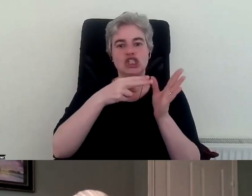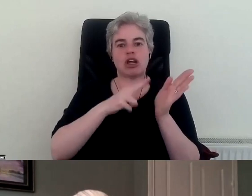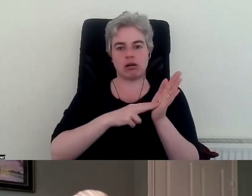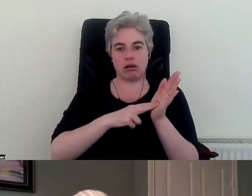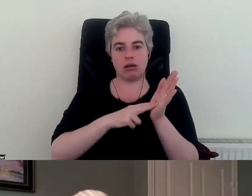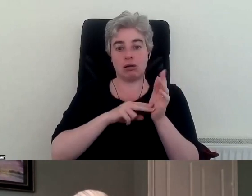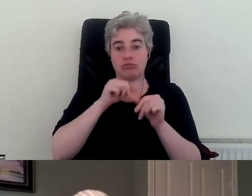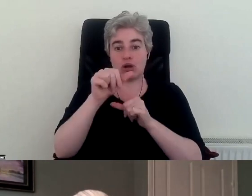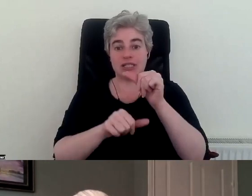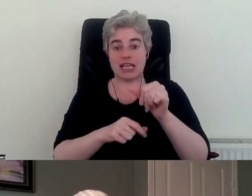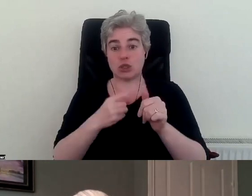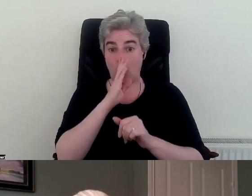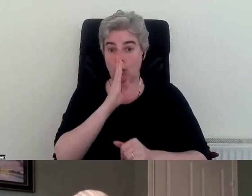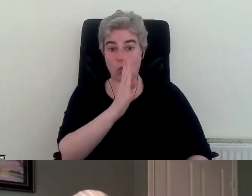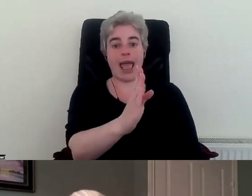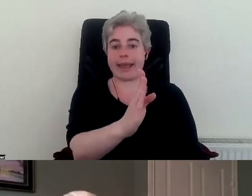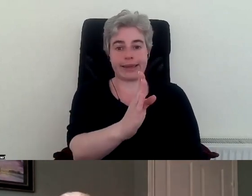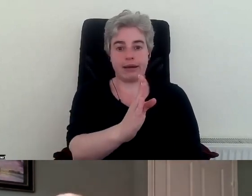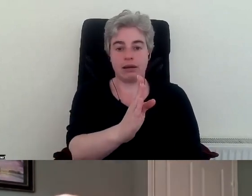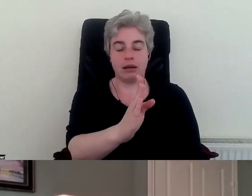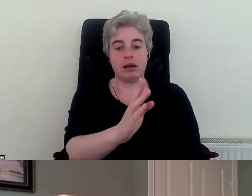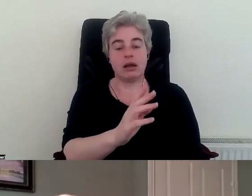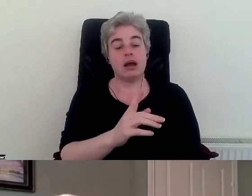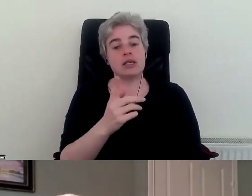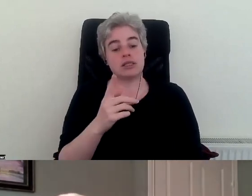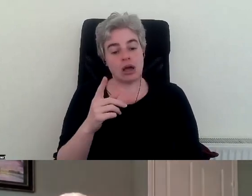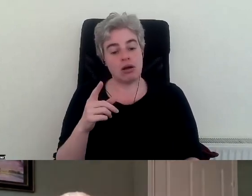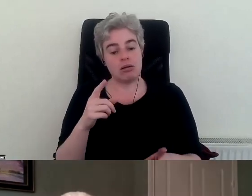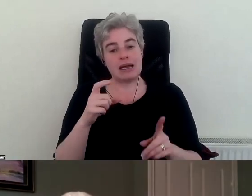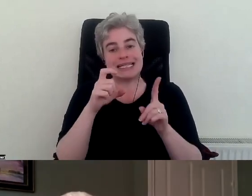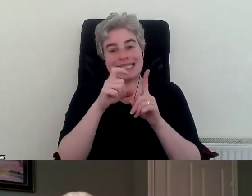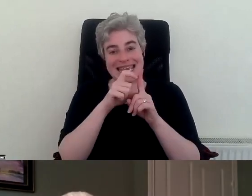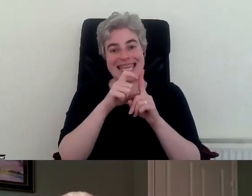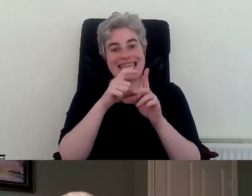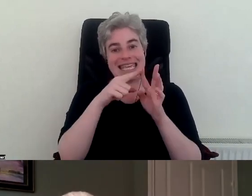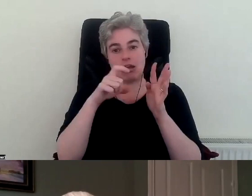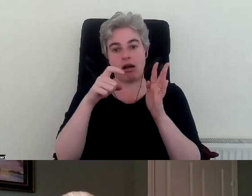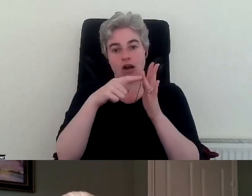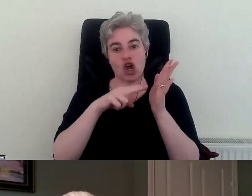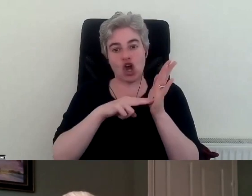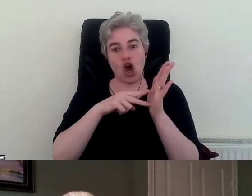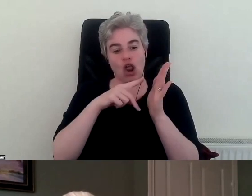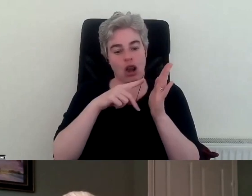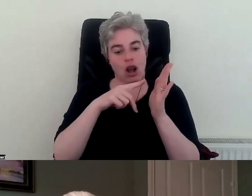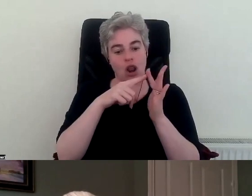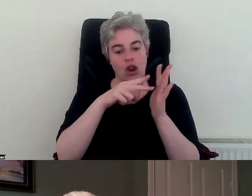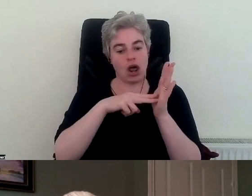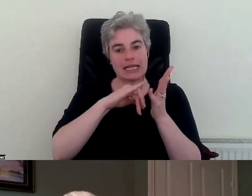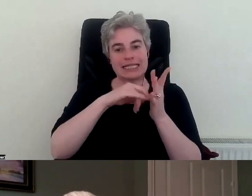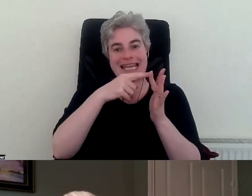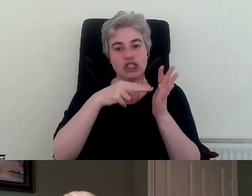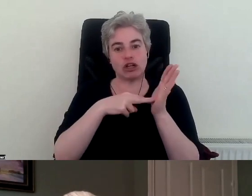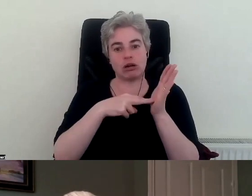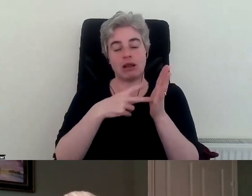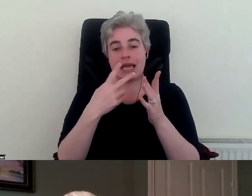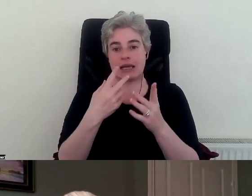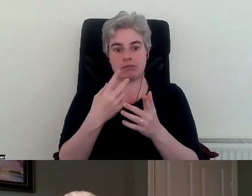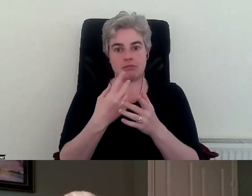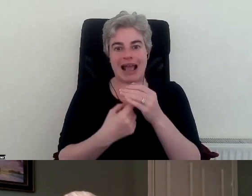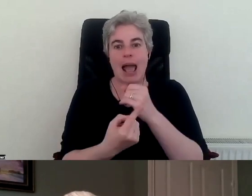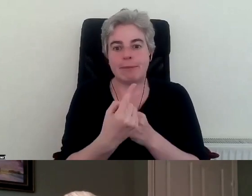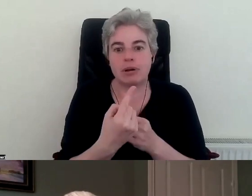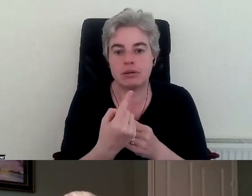way. So the decolonization happened with the withdrawal of